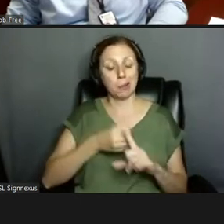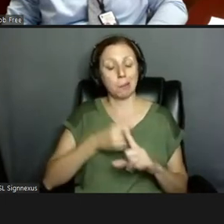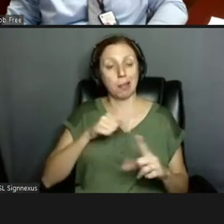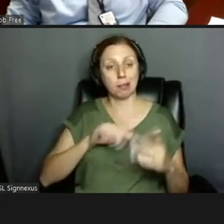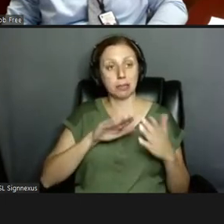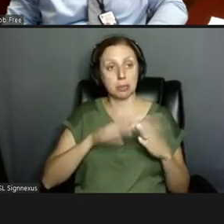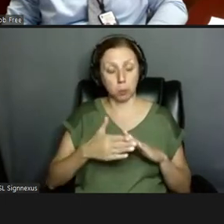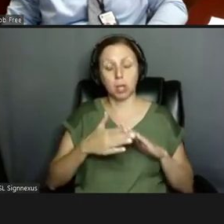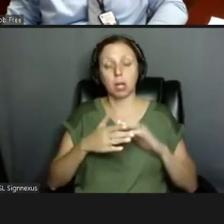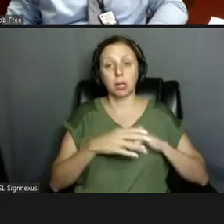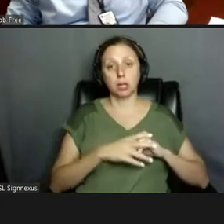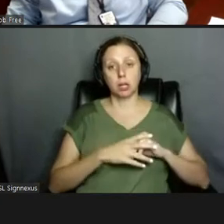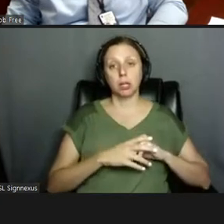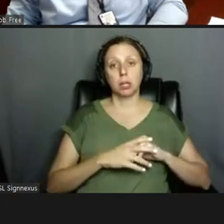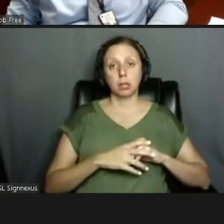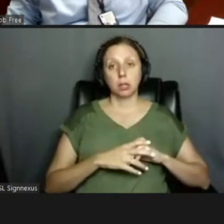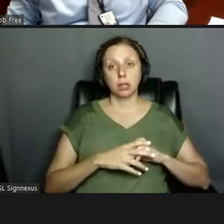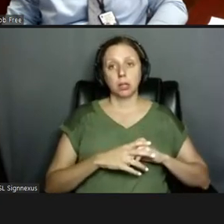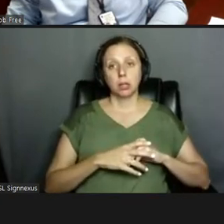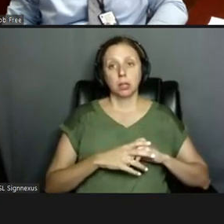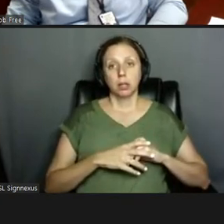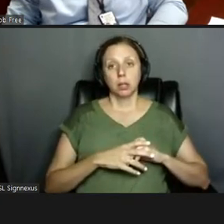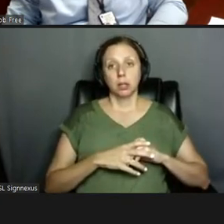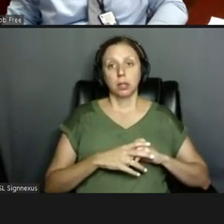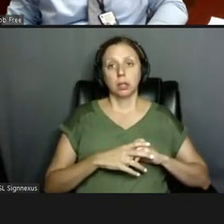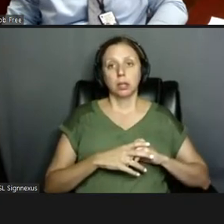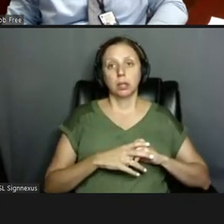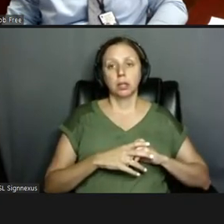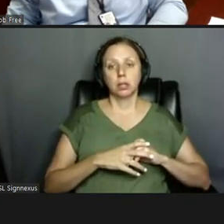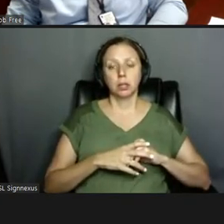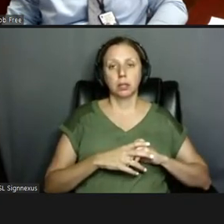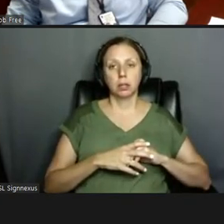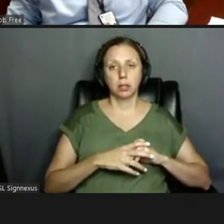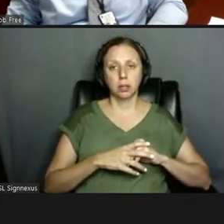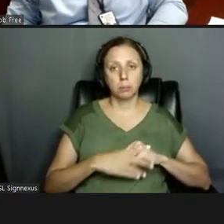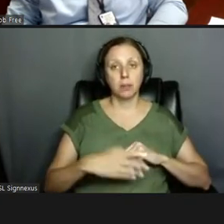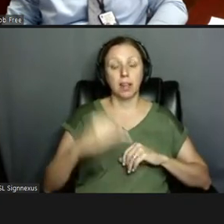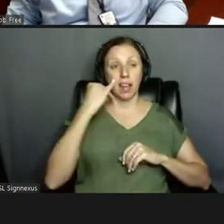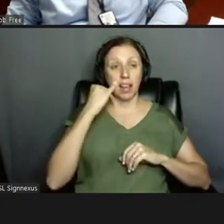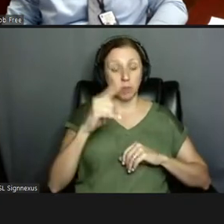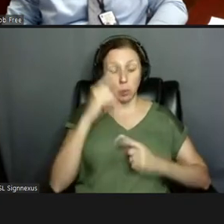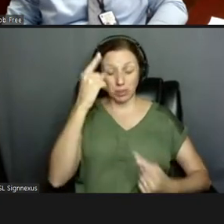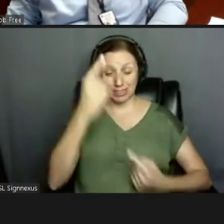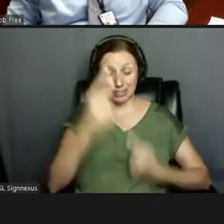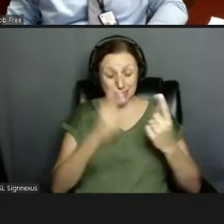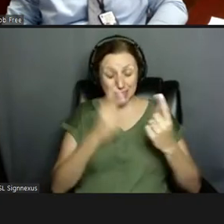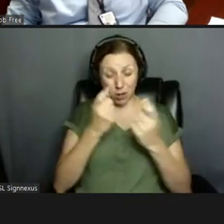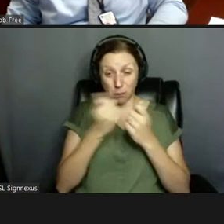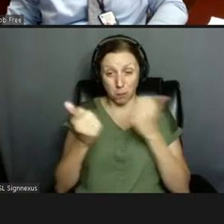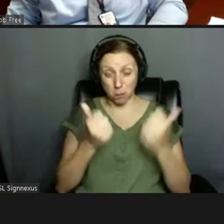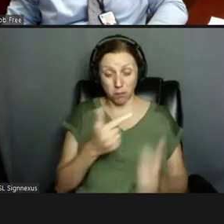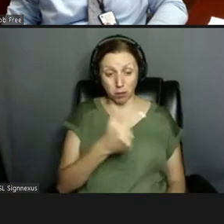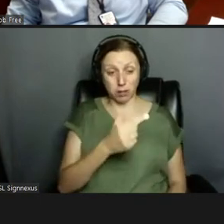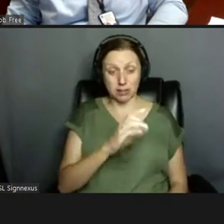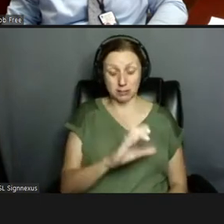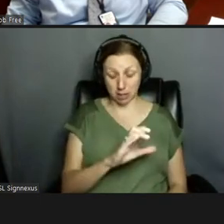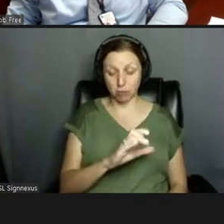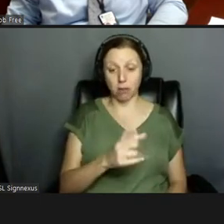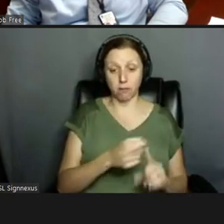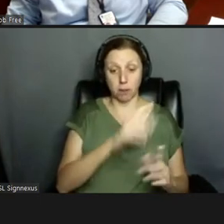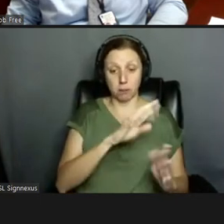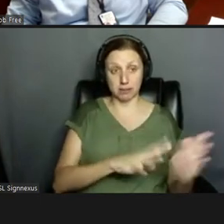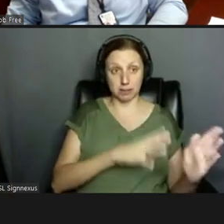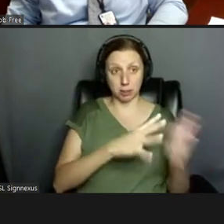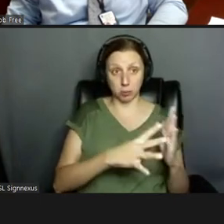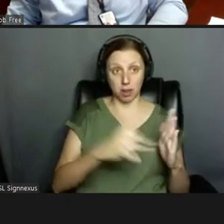you would consider even removing Grand Central from our schedule and going back to our old schedule, I think